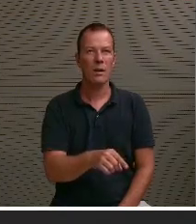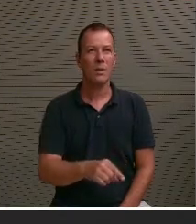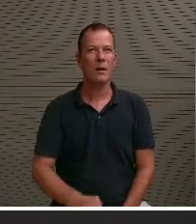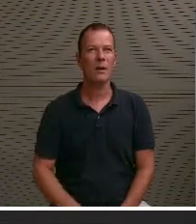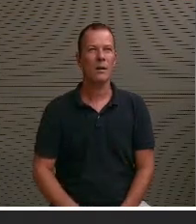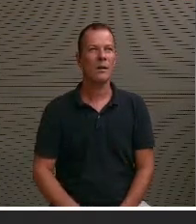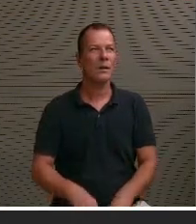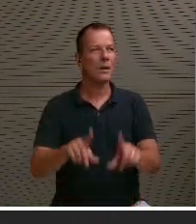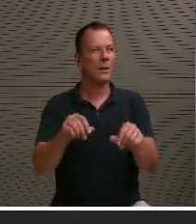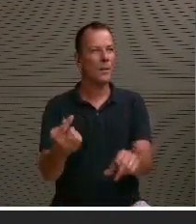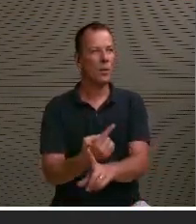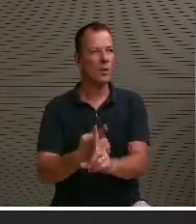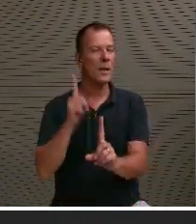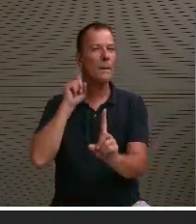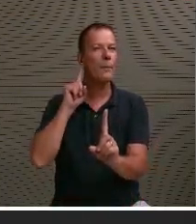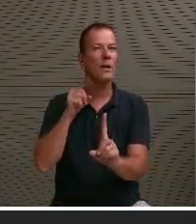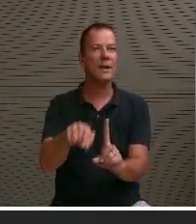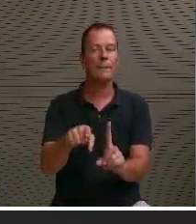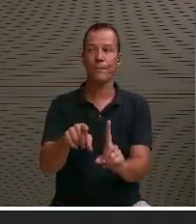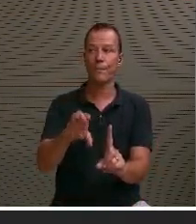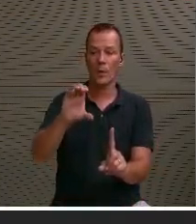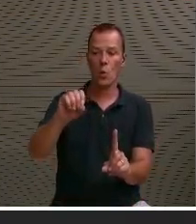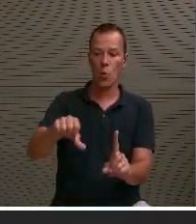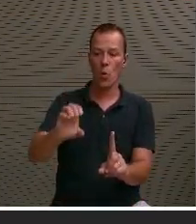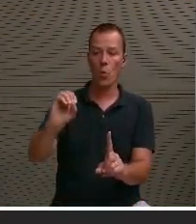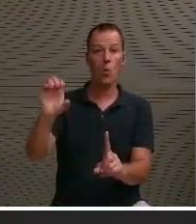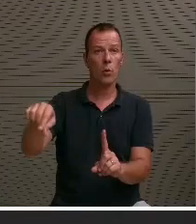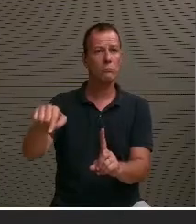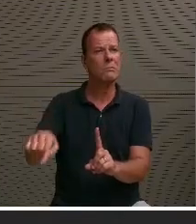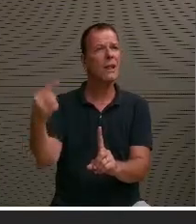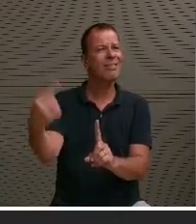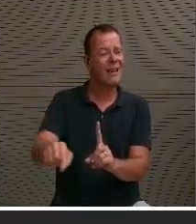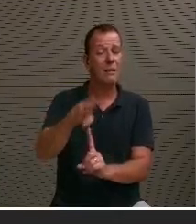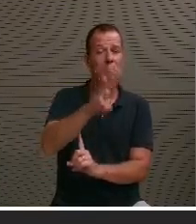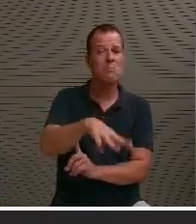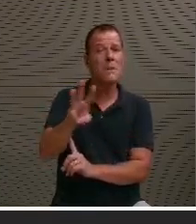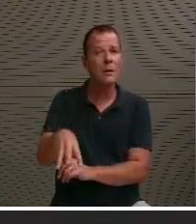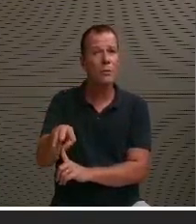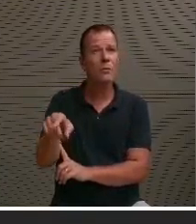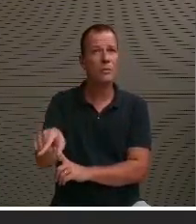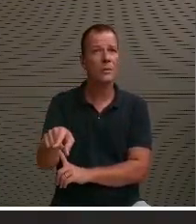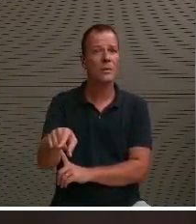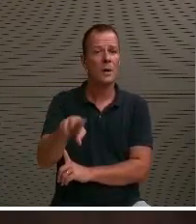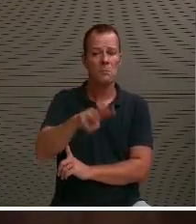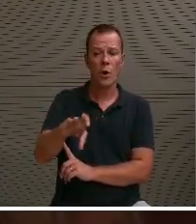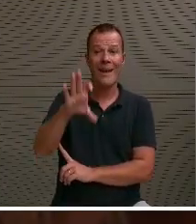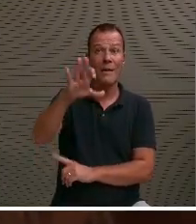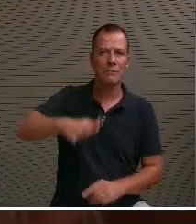you to know, DRC has 155 million hectares of forest, and the whole